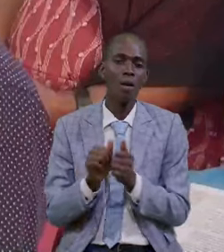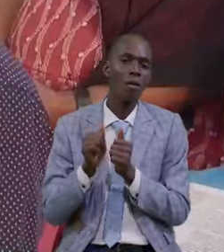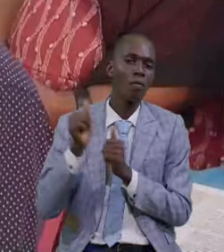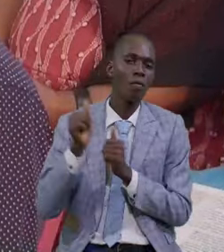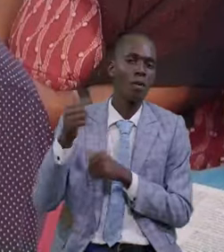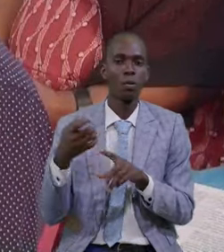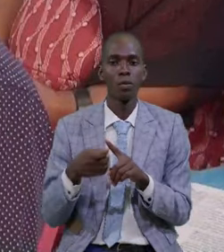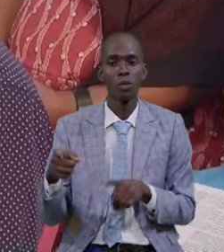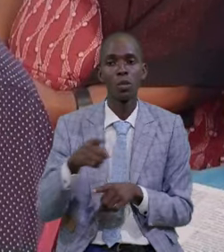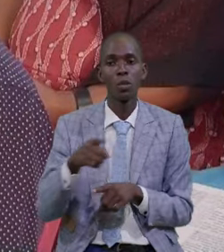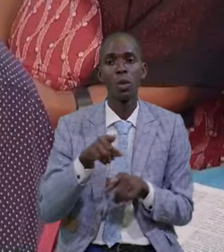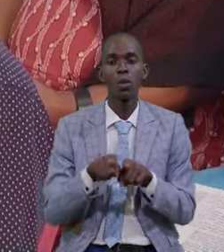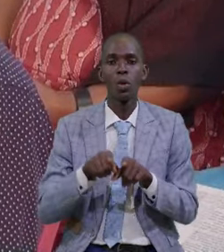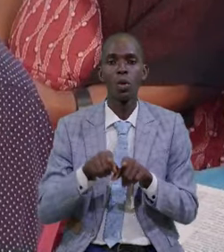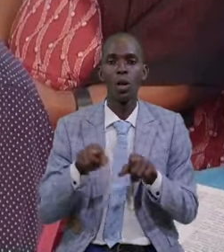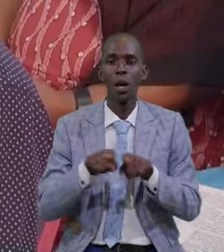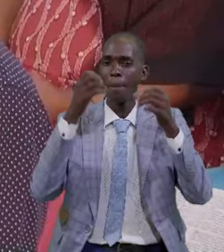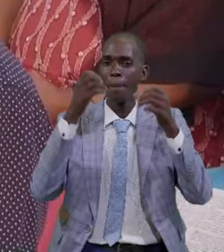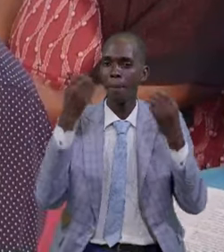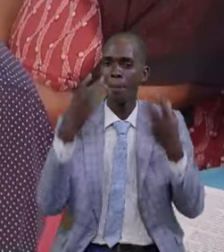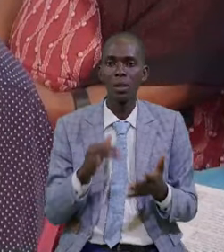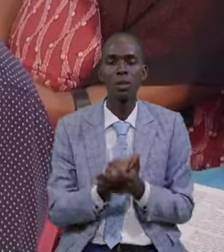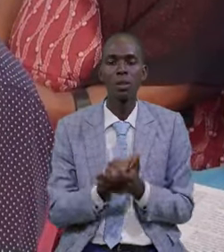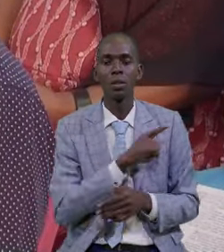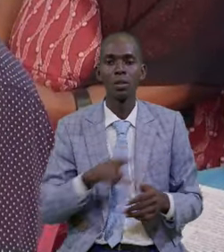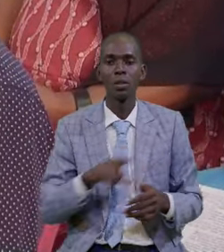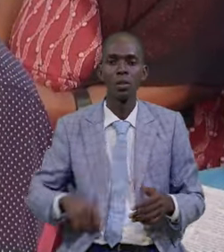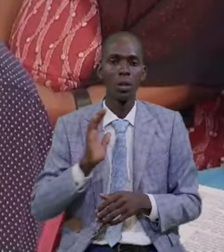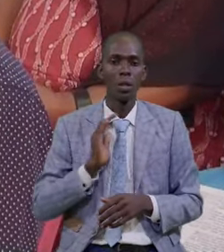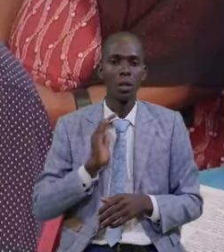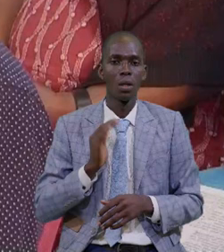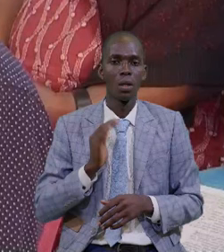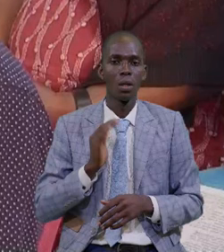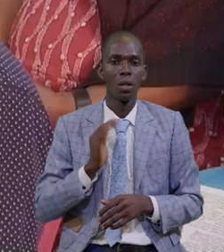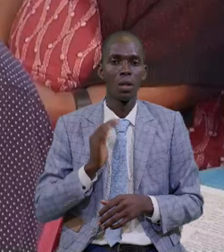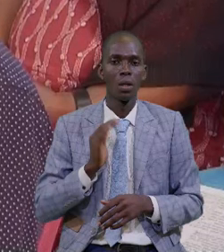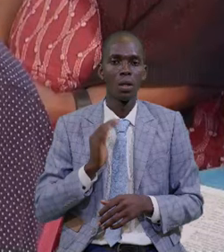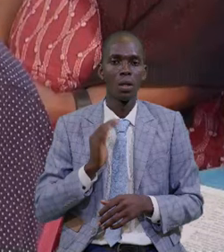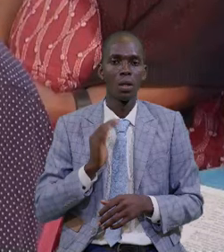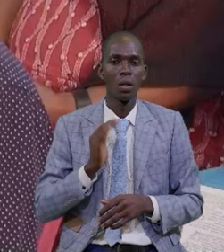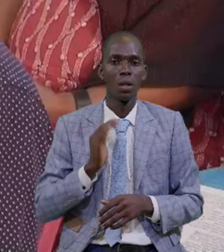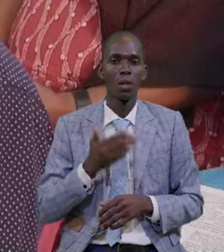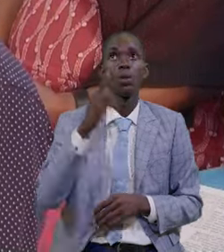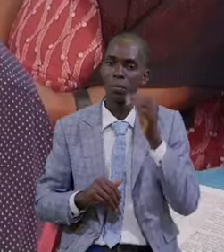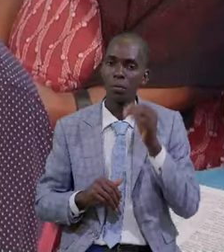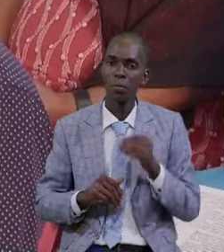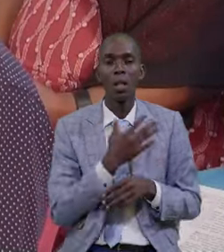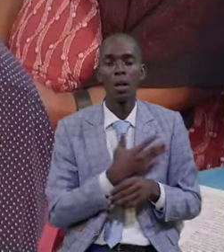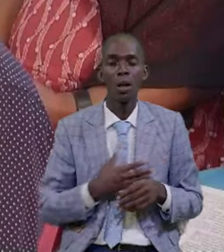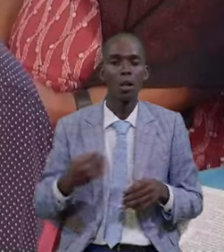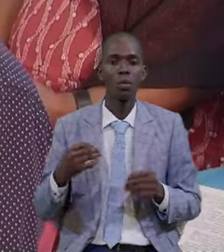as many as the Lord our God shall call. Verse 40, and with many